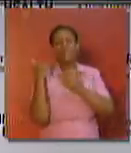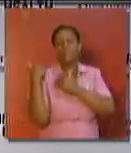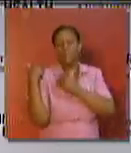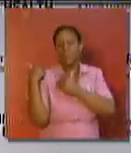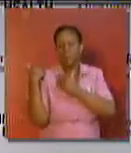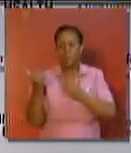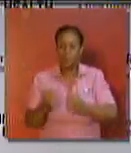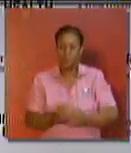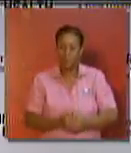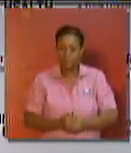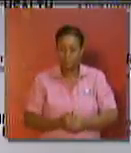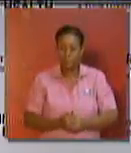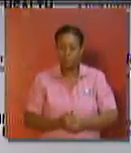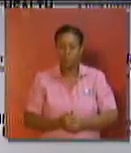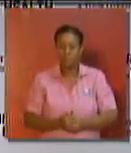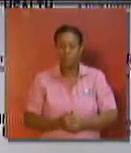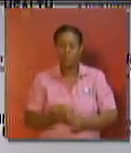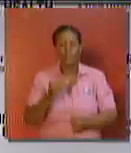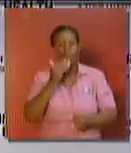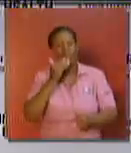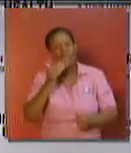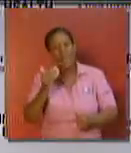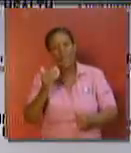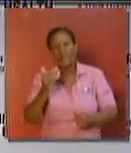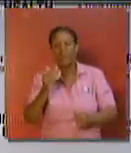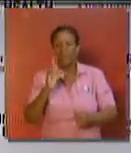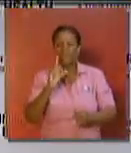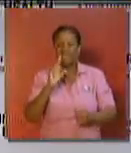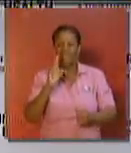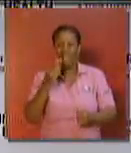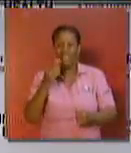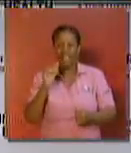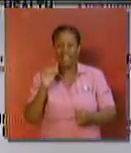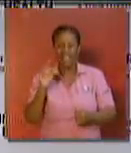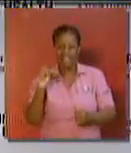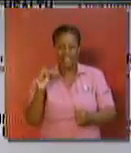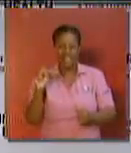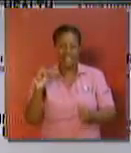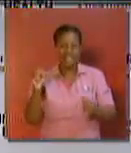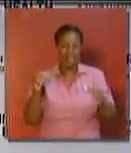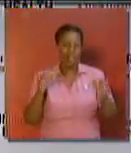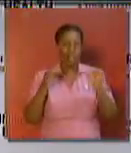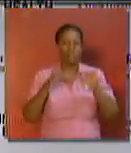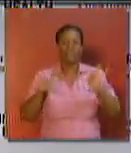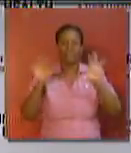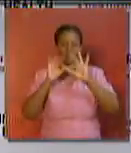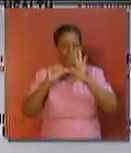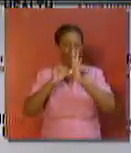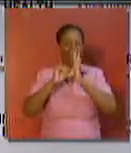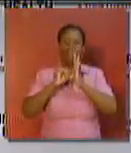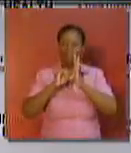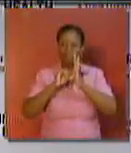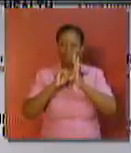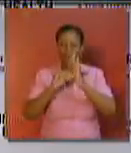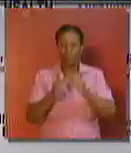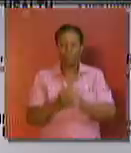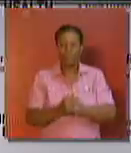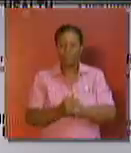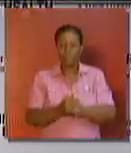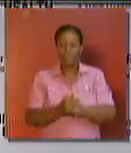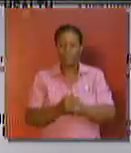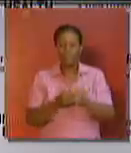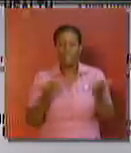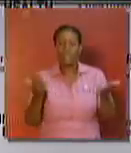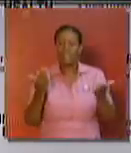reminder. At the Ministry of Health, we continue to get questions from the public about